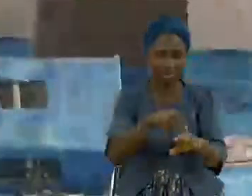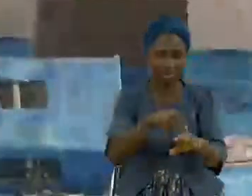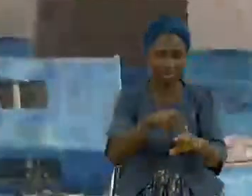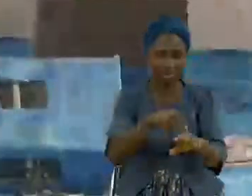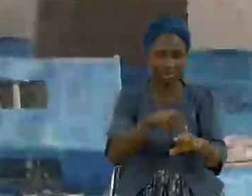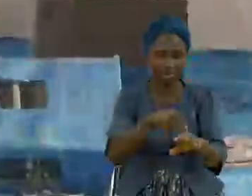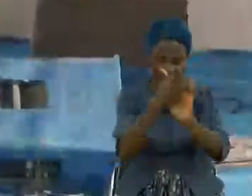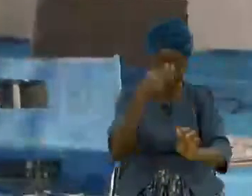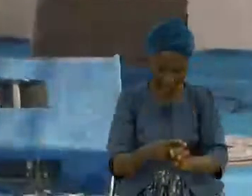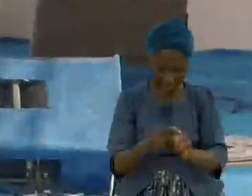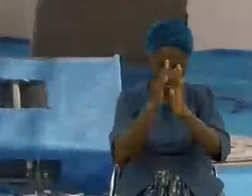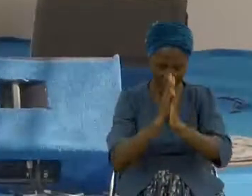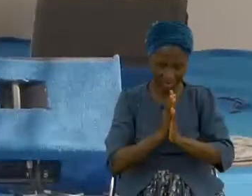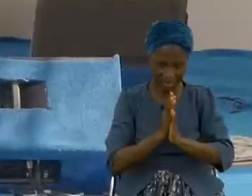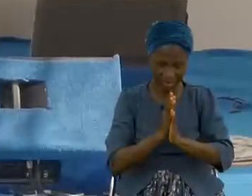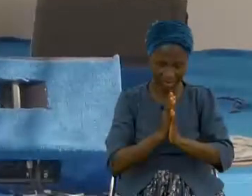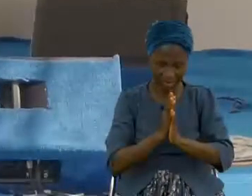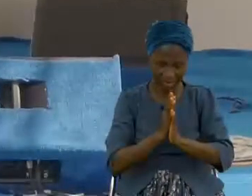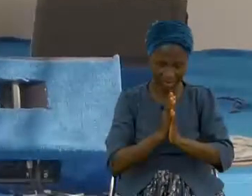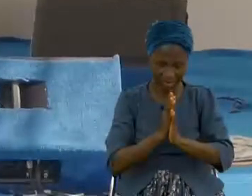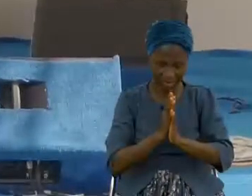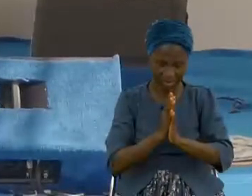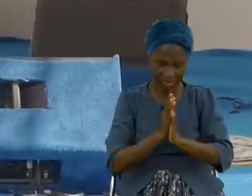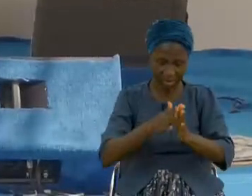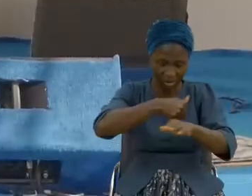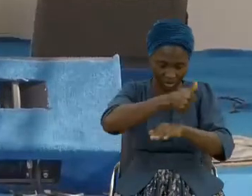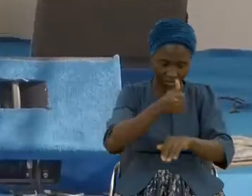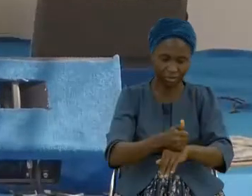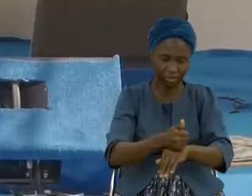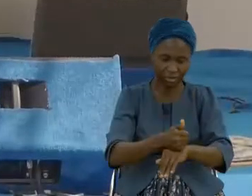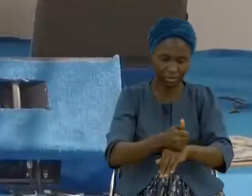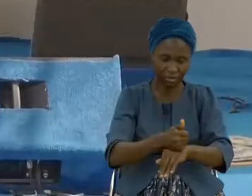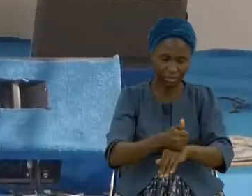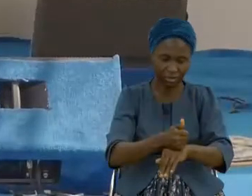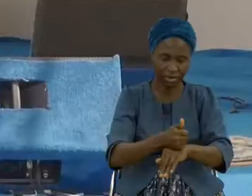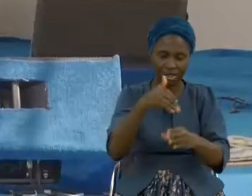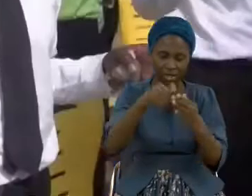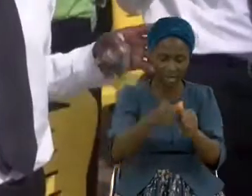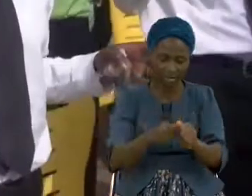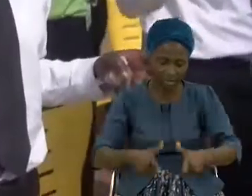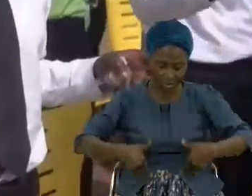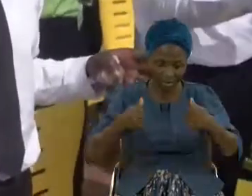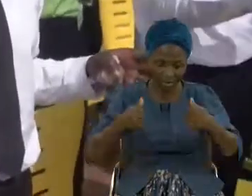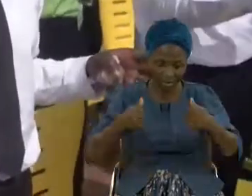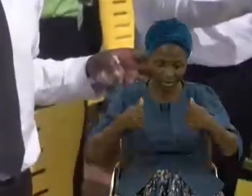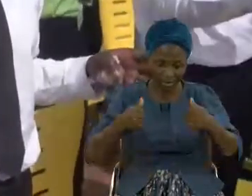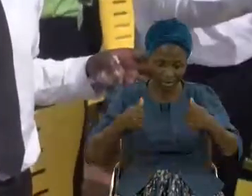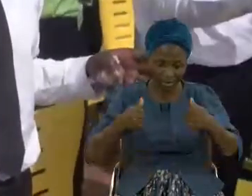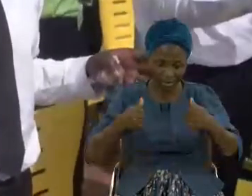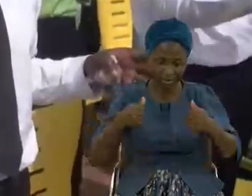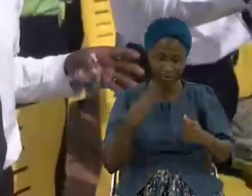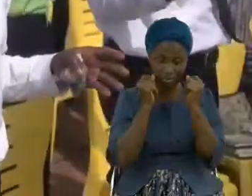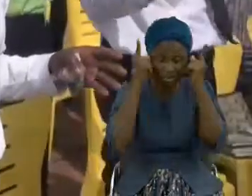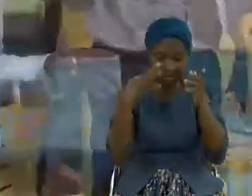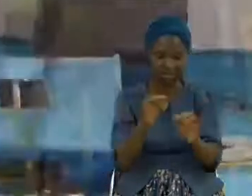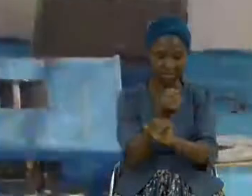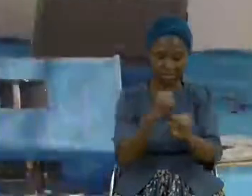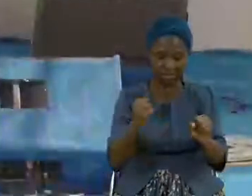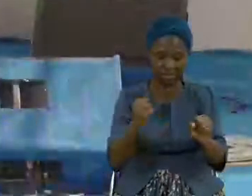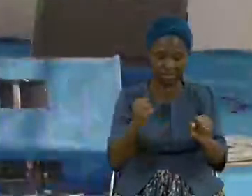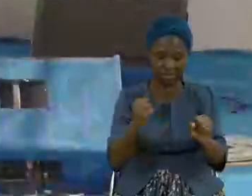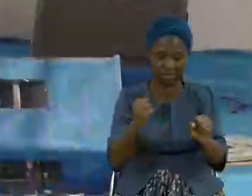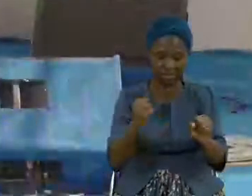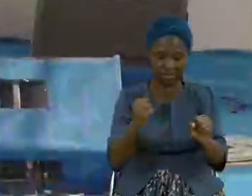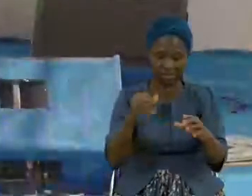confirmed in every life the marvels of salvation the medicine